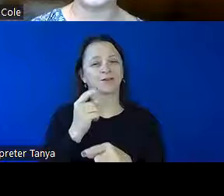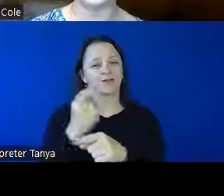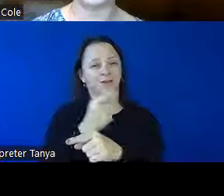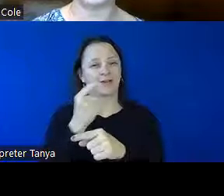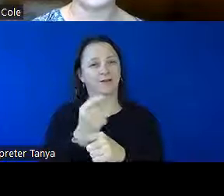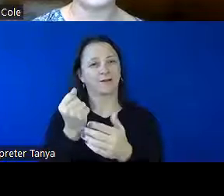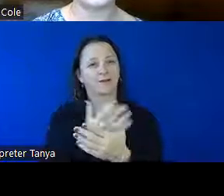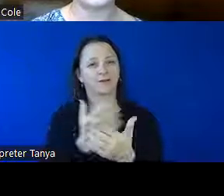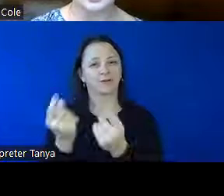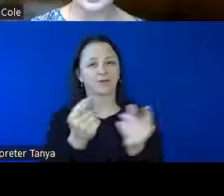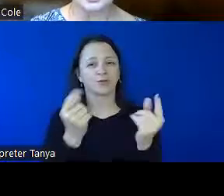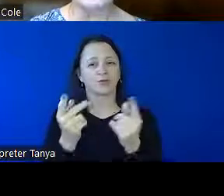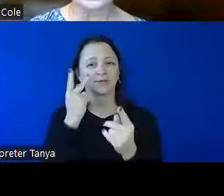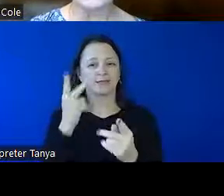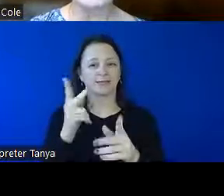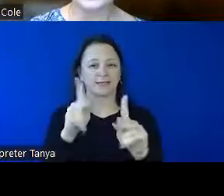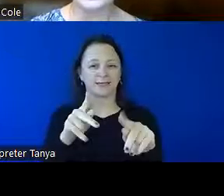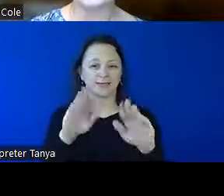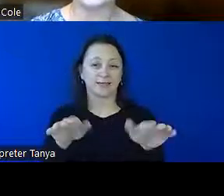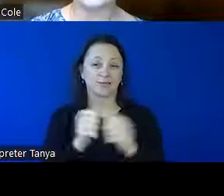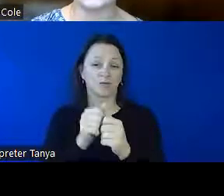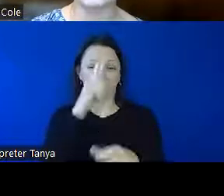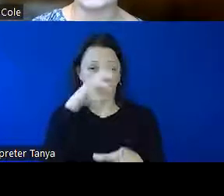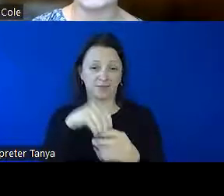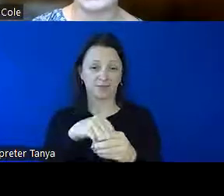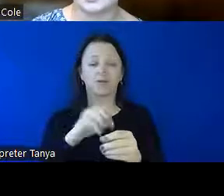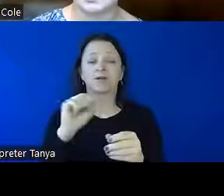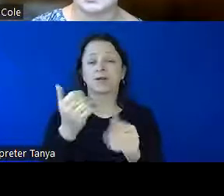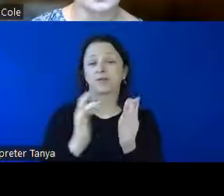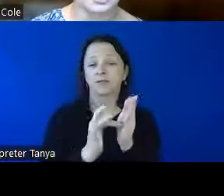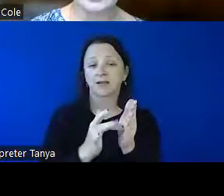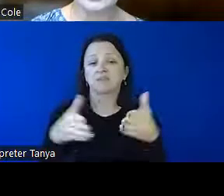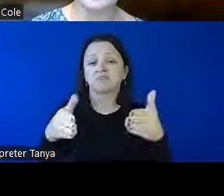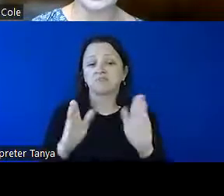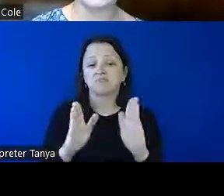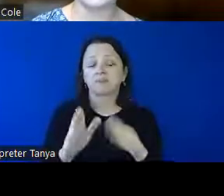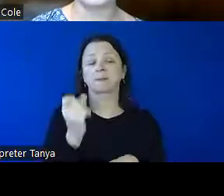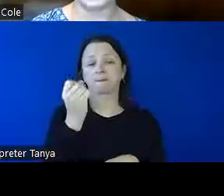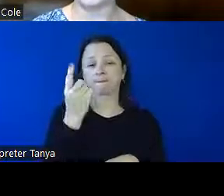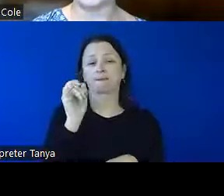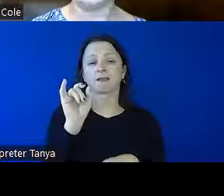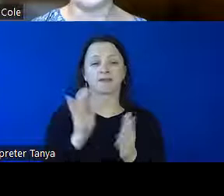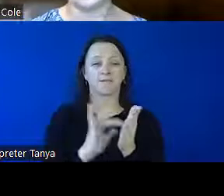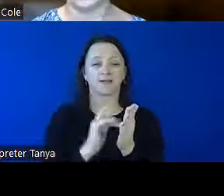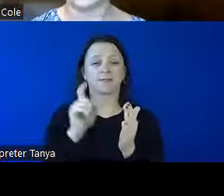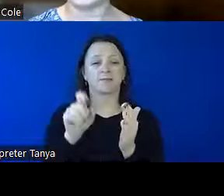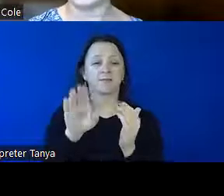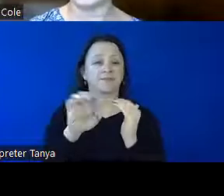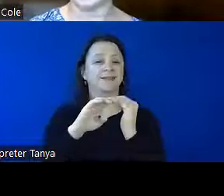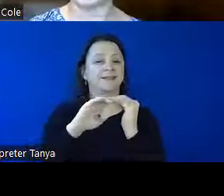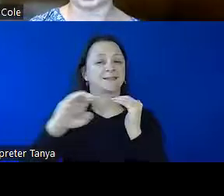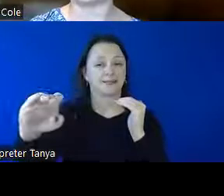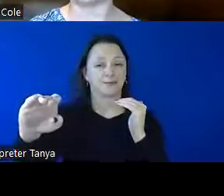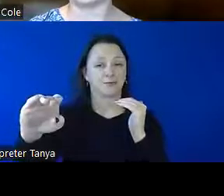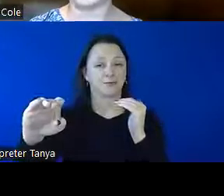we see in kids with autism, other medications will be permitted as long as that medicine is stable and we don't